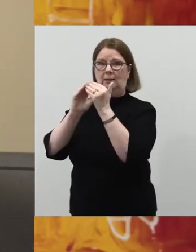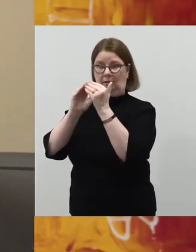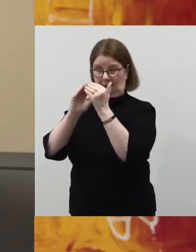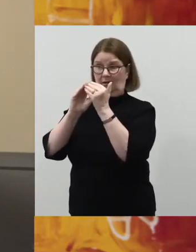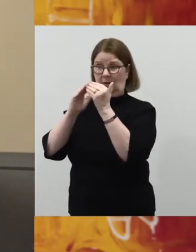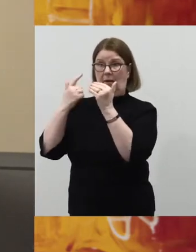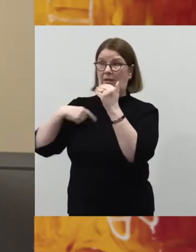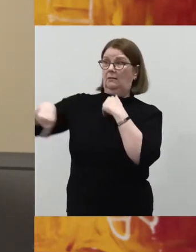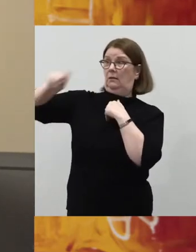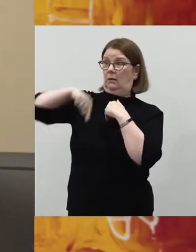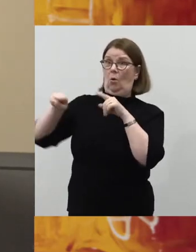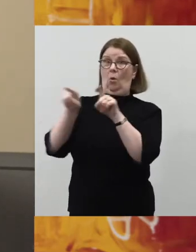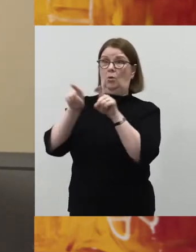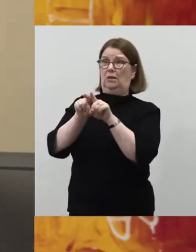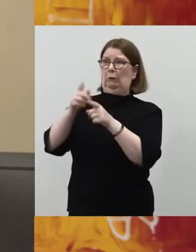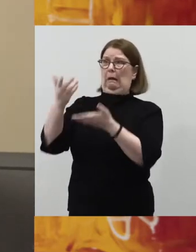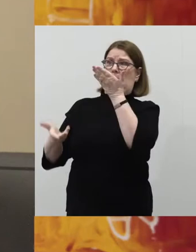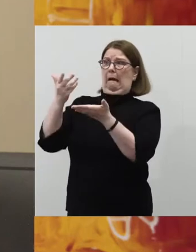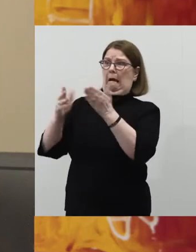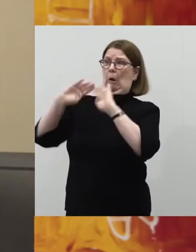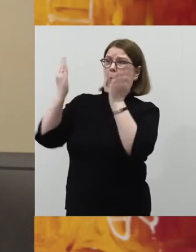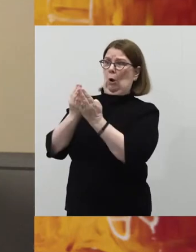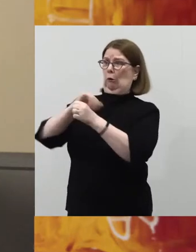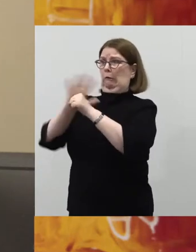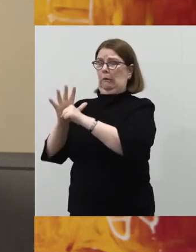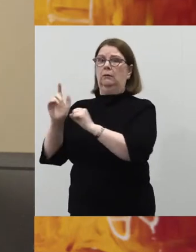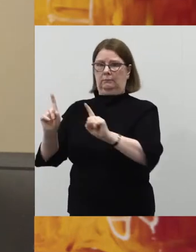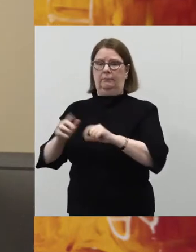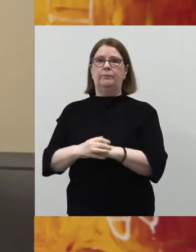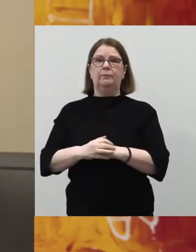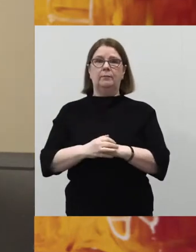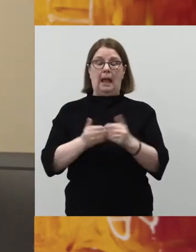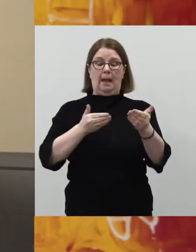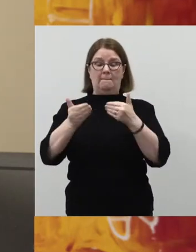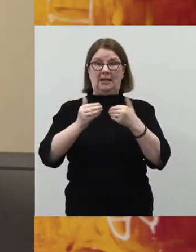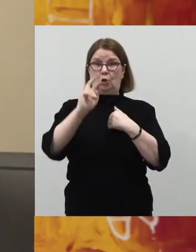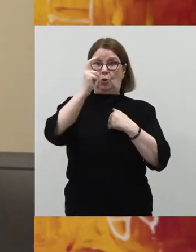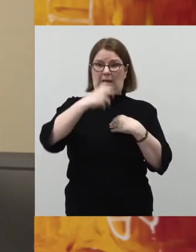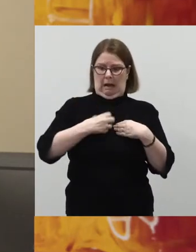practice that can assist the wider society as it too struggles with these issues.